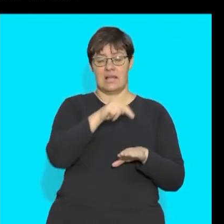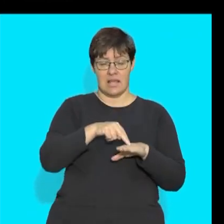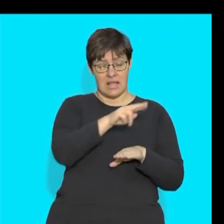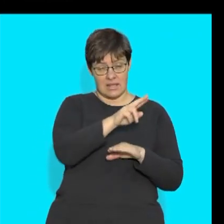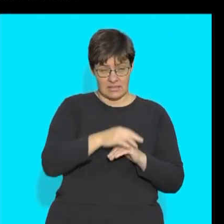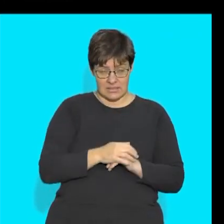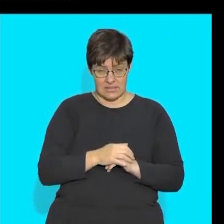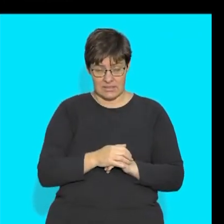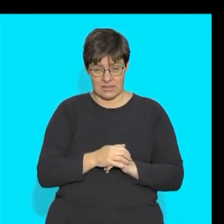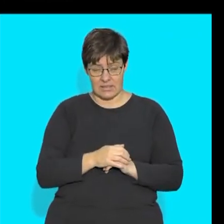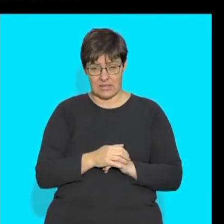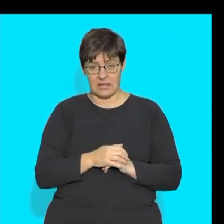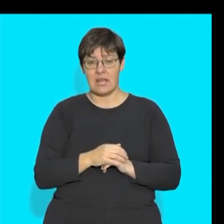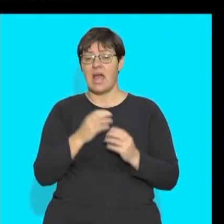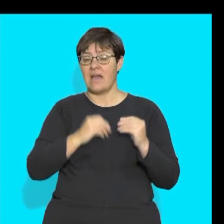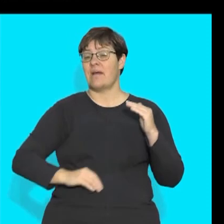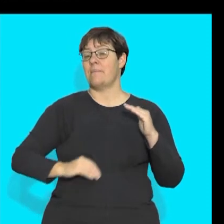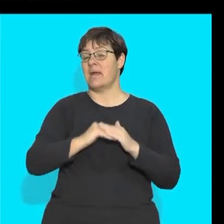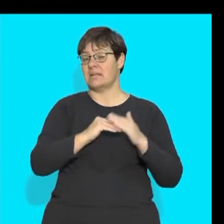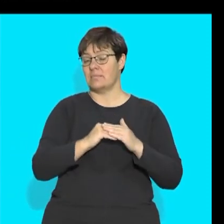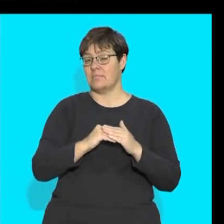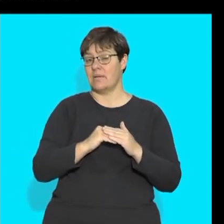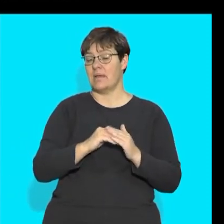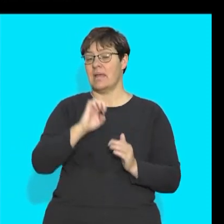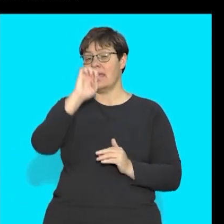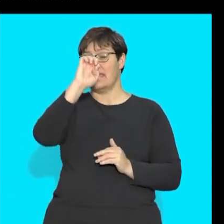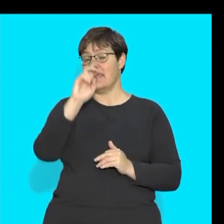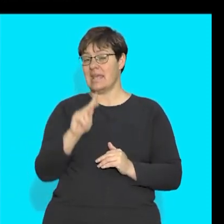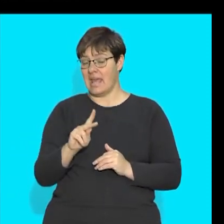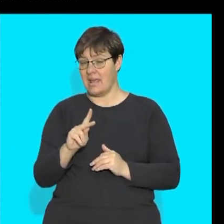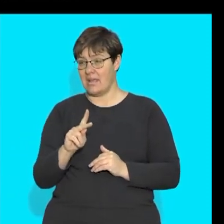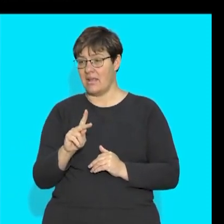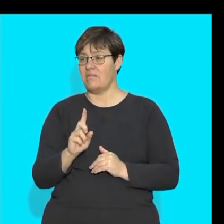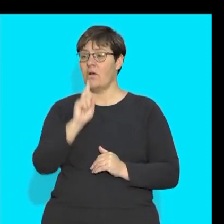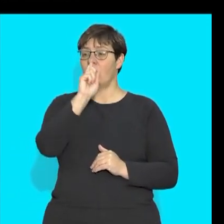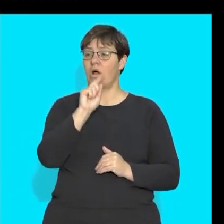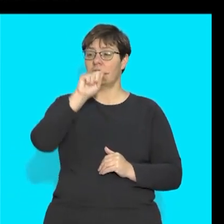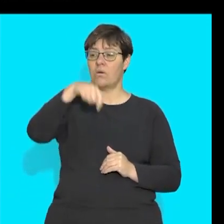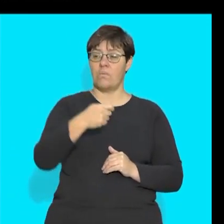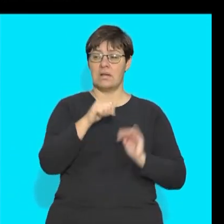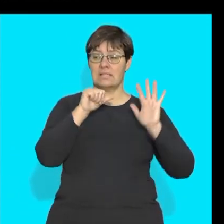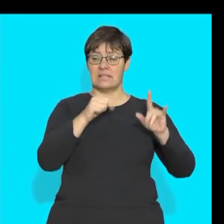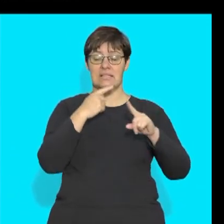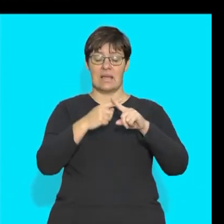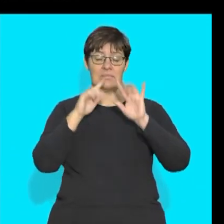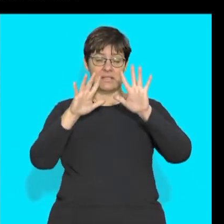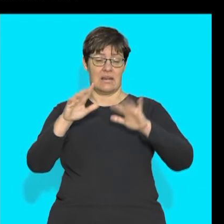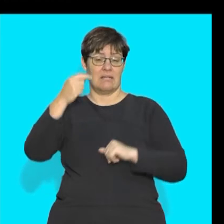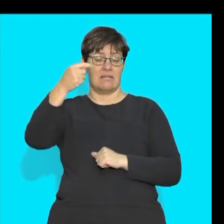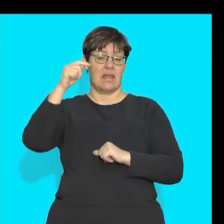have a maximum kinetic energy of 1,6 times 10 to the minus 18